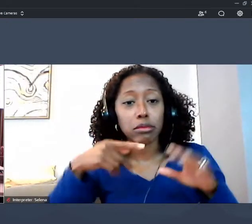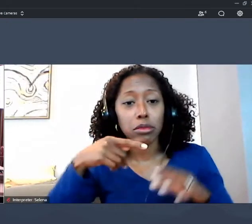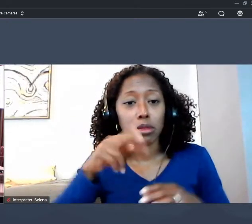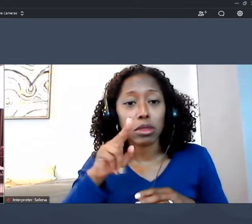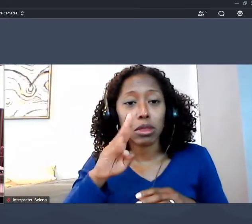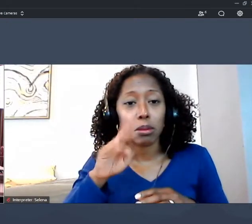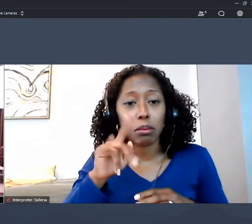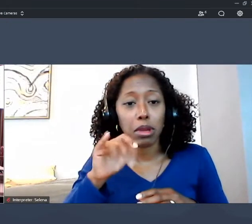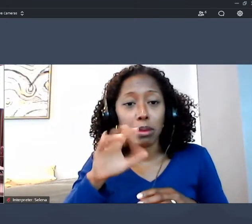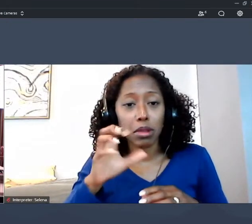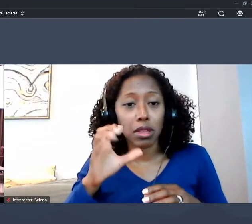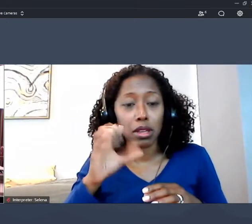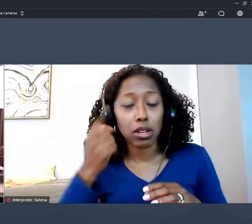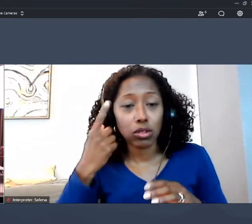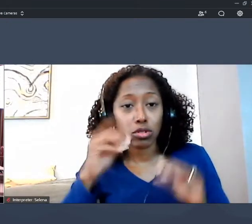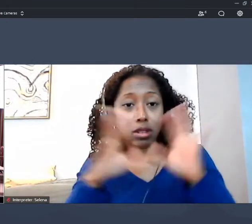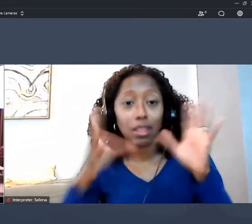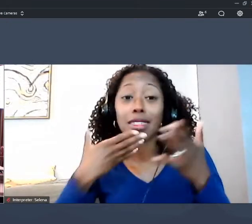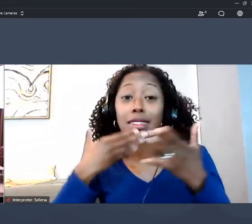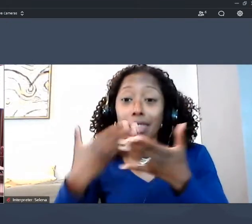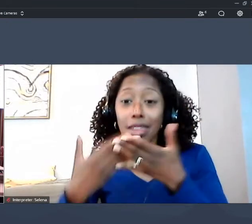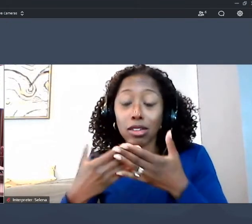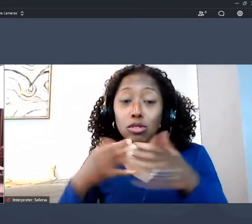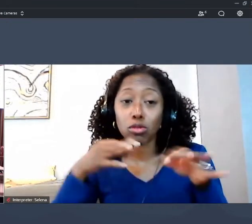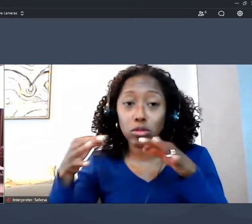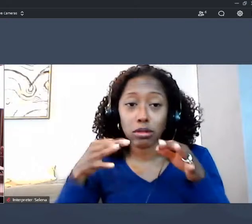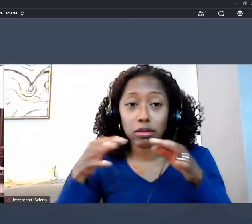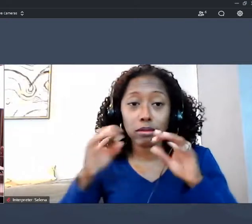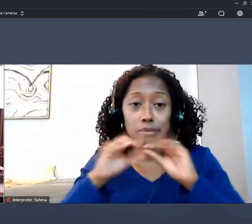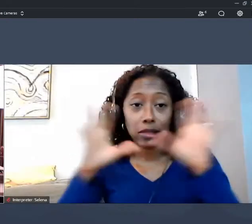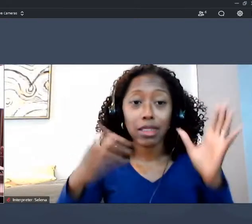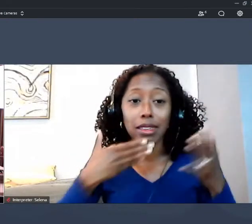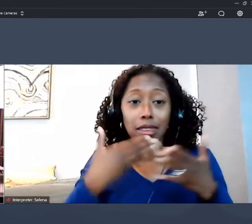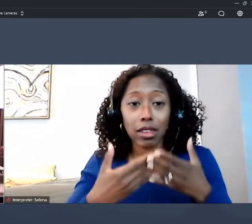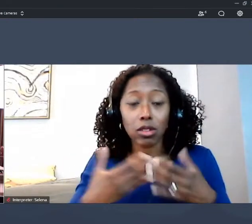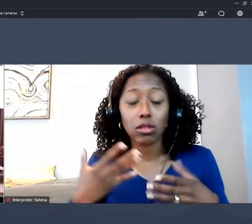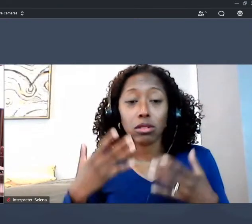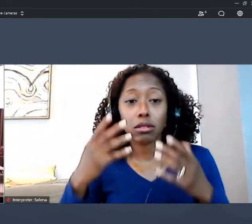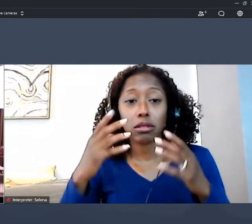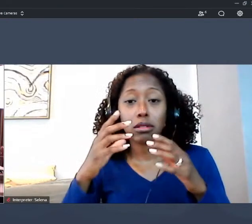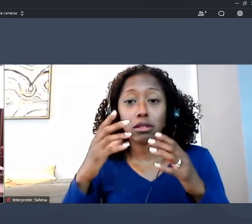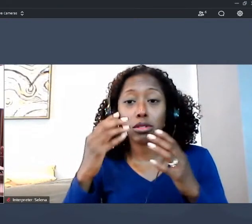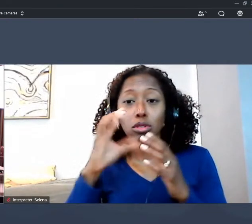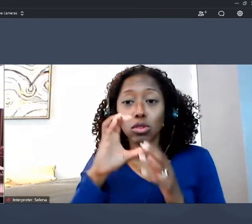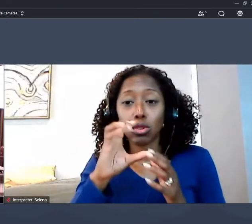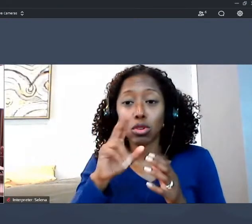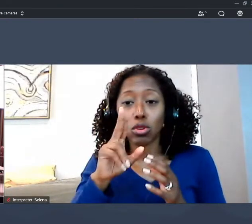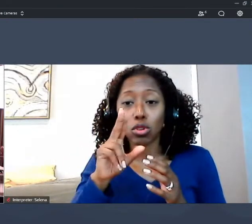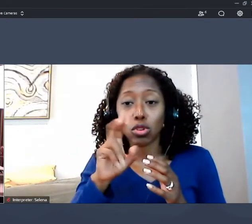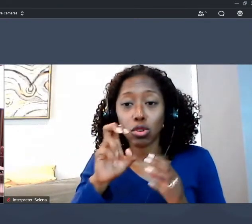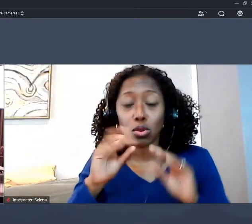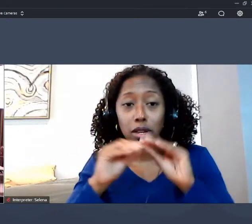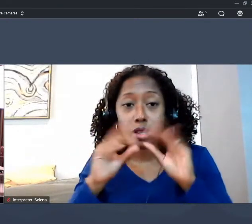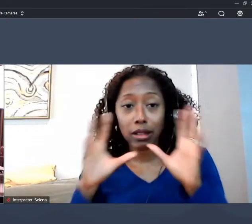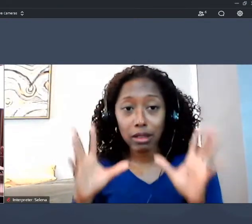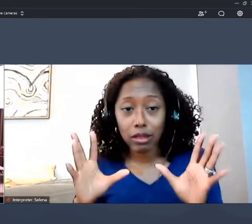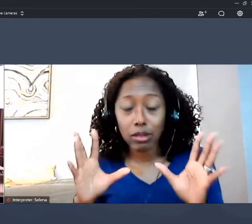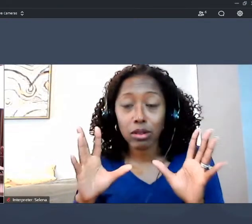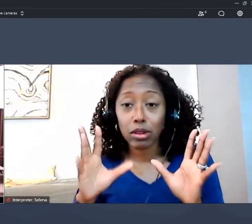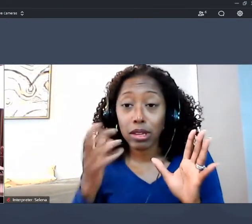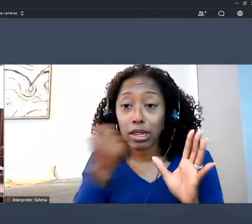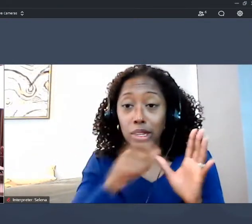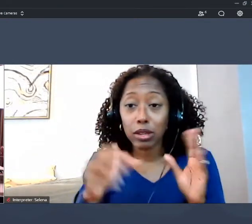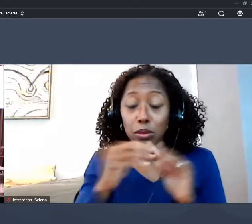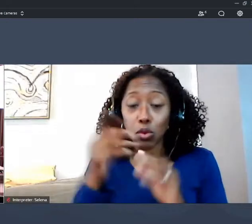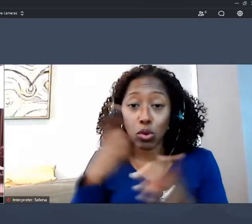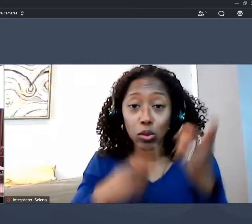hear. So thank you. Thank you, Chair. Are you okay? All right, and guys, I cleared the queue. Carlisle, Warren, Robinson are back in. Let's speak. Do we have further questions